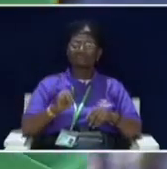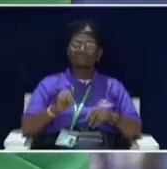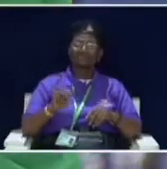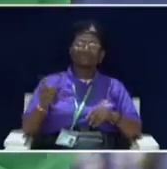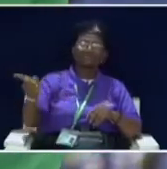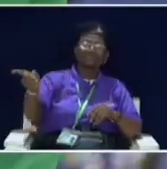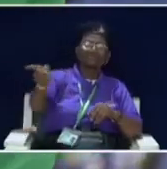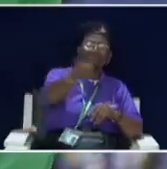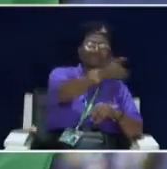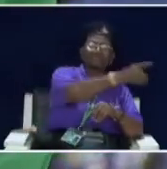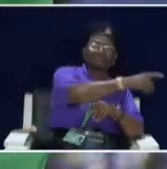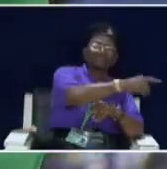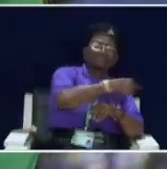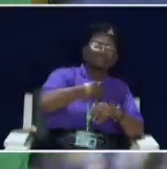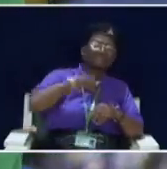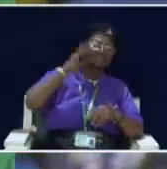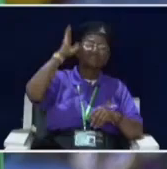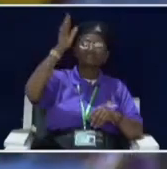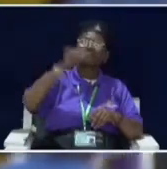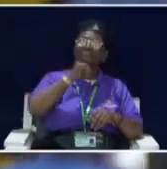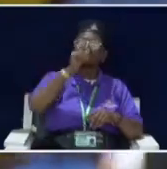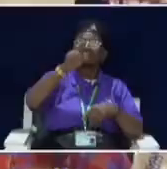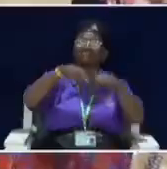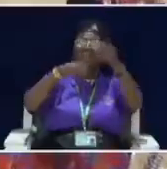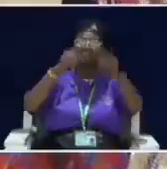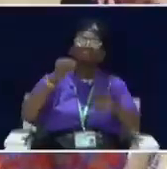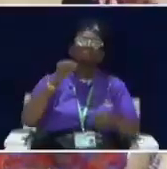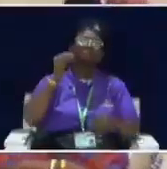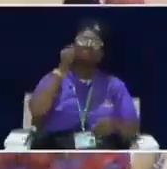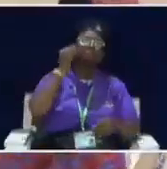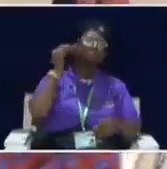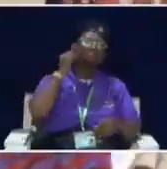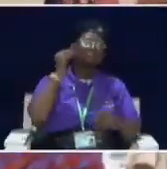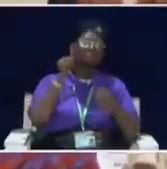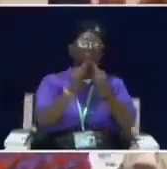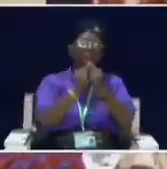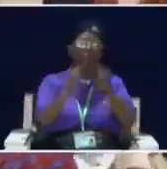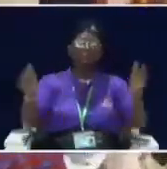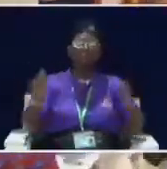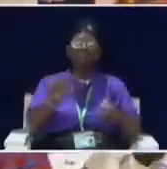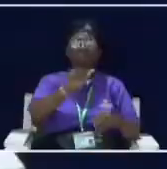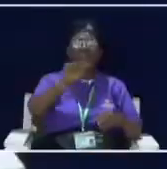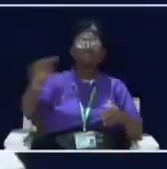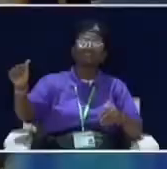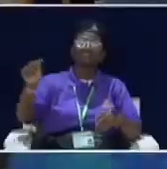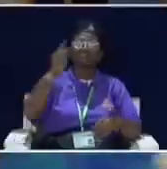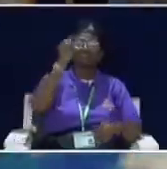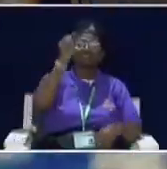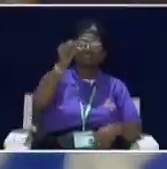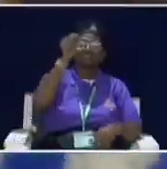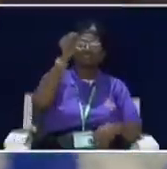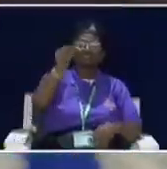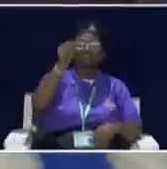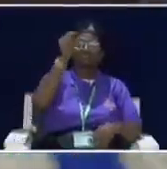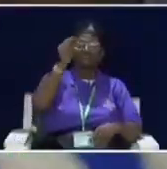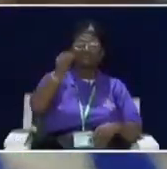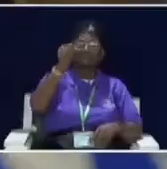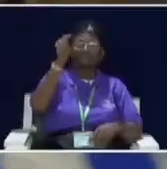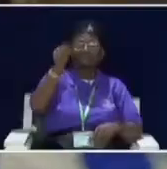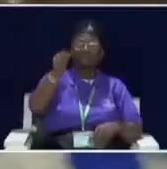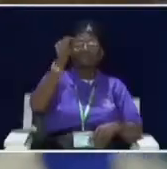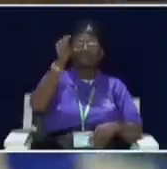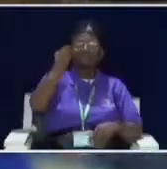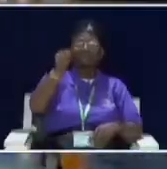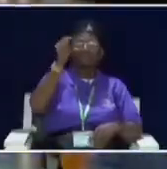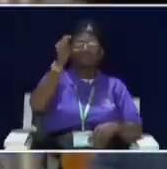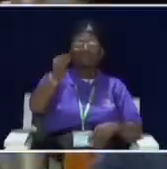go home without a testimony. Amen. Oh, ni lọ láì rí ẹ̀rí tiẹ. Amen. Without a testimony. Oh, ni lọ láì ní